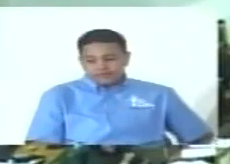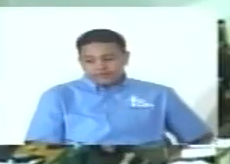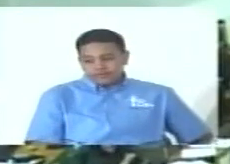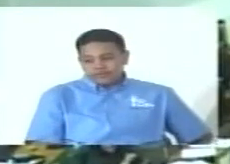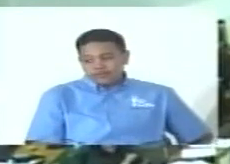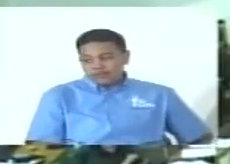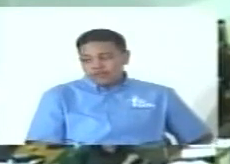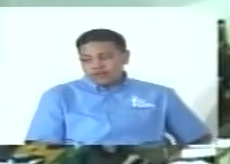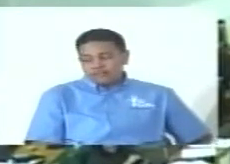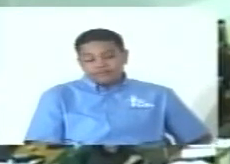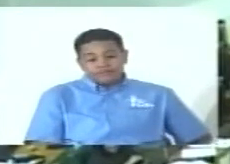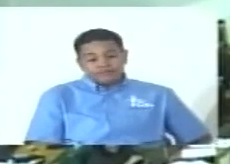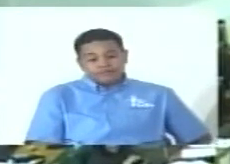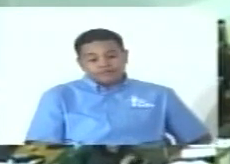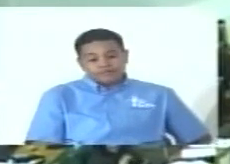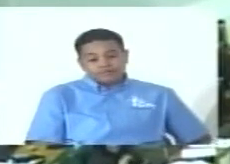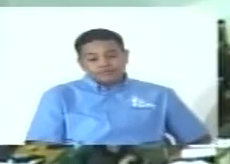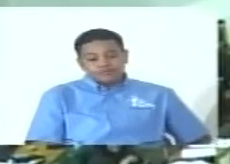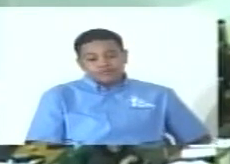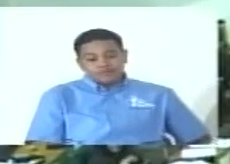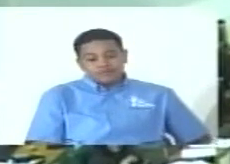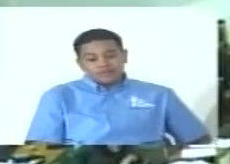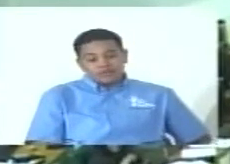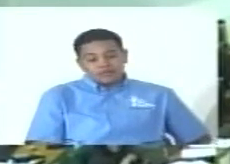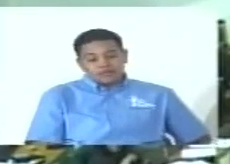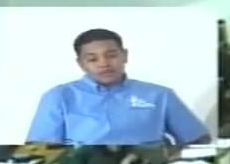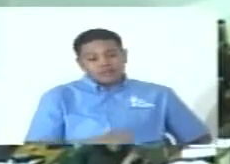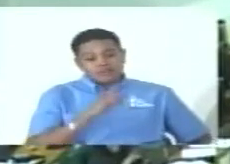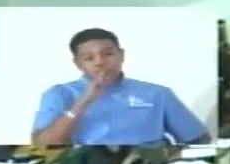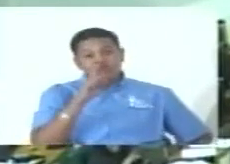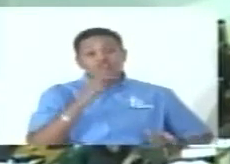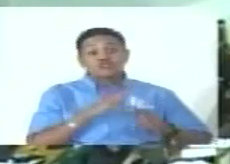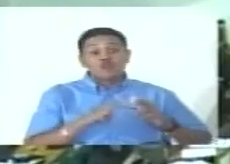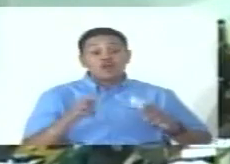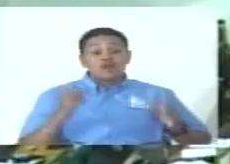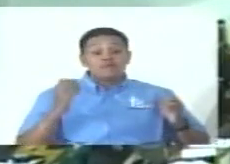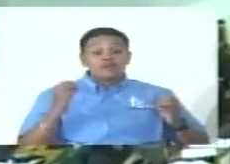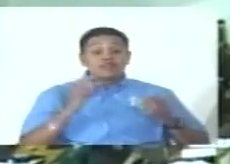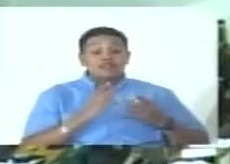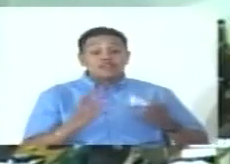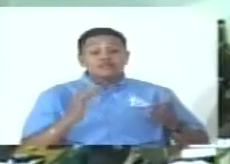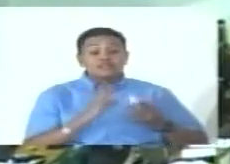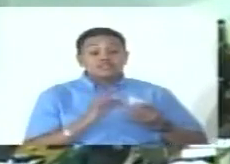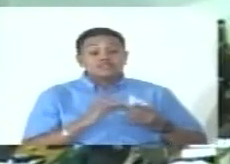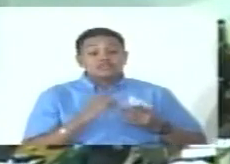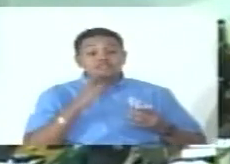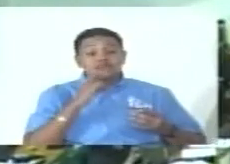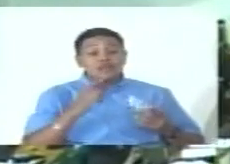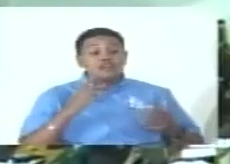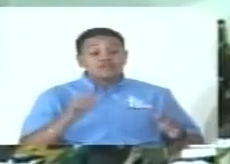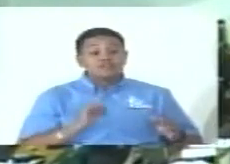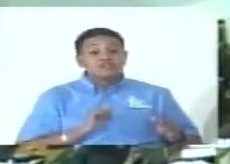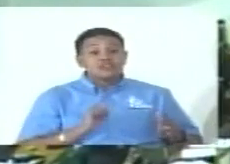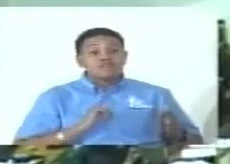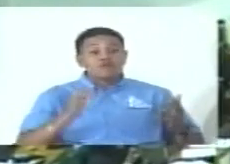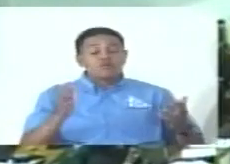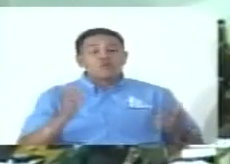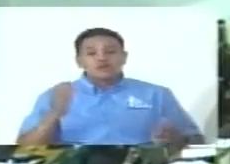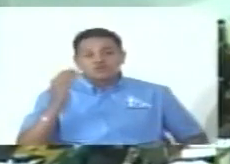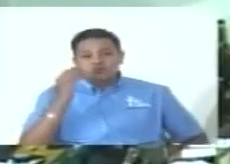I'm sure this is going to be a very short tribute on my part because so much has been said already that I wanted to say.